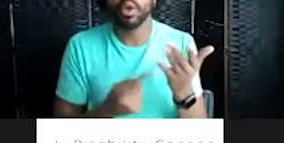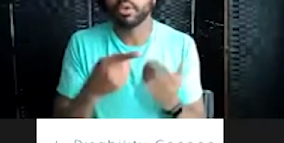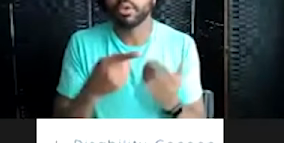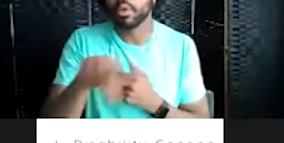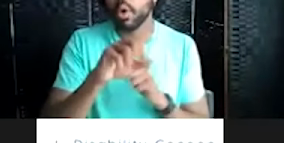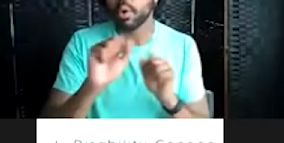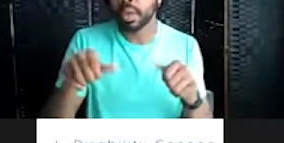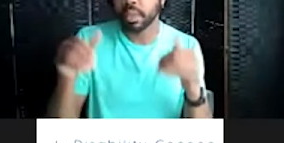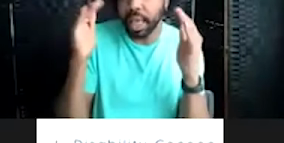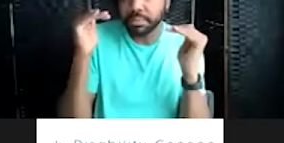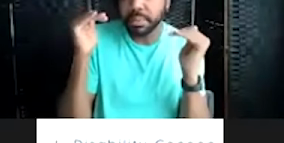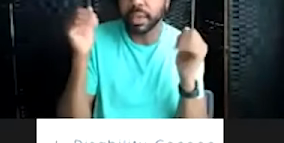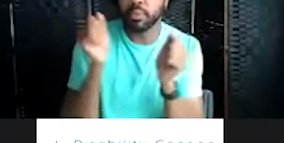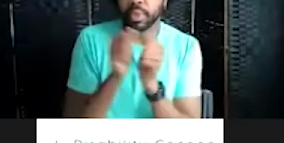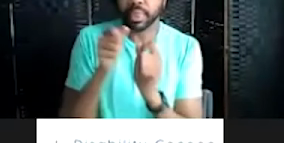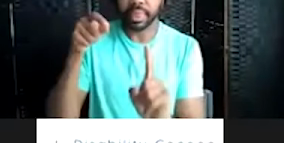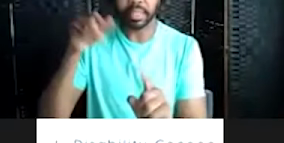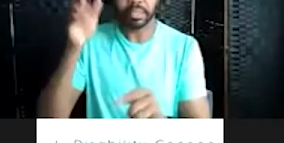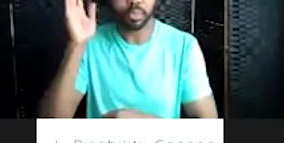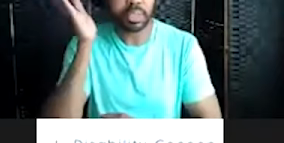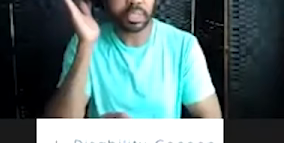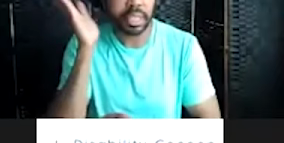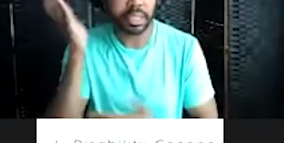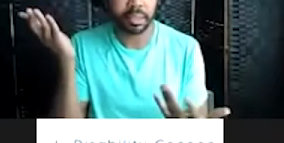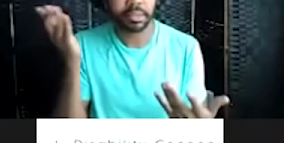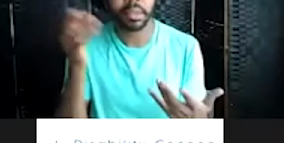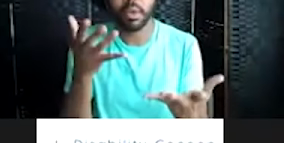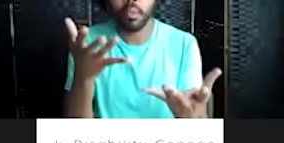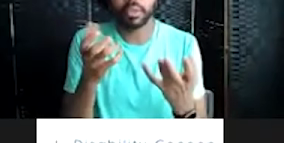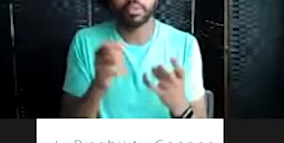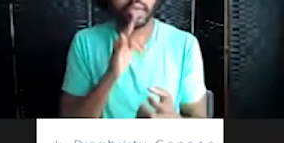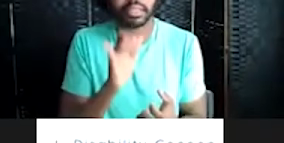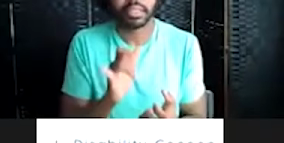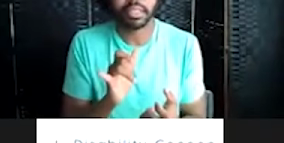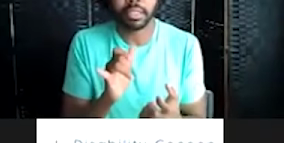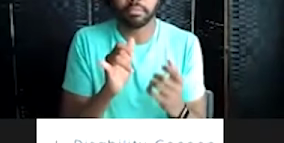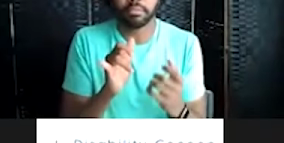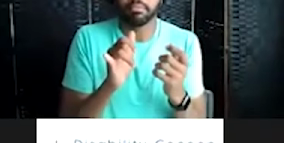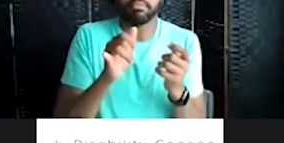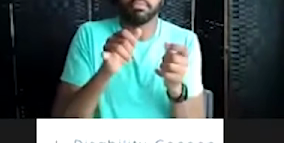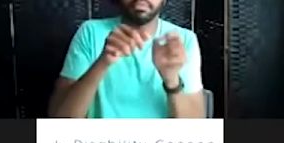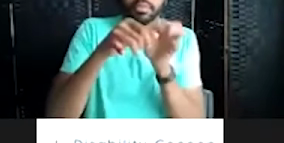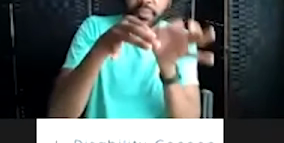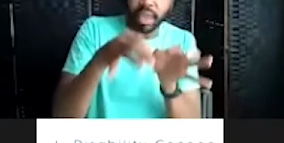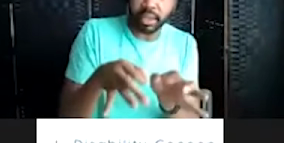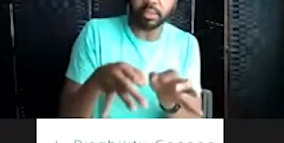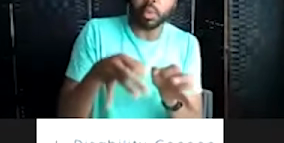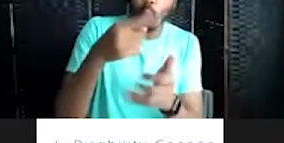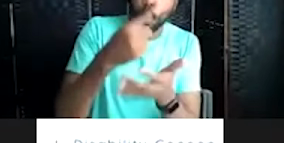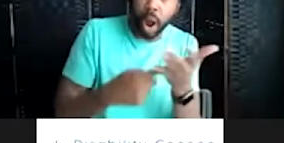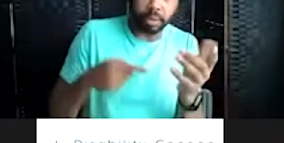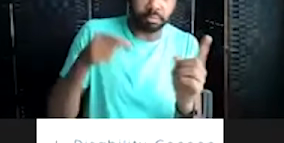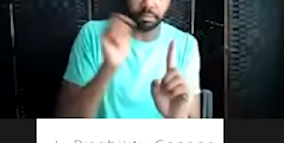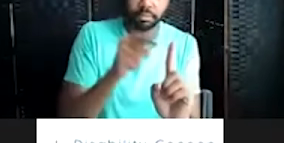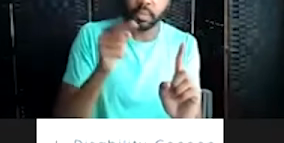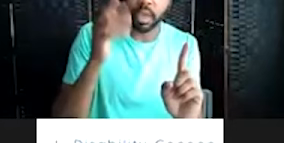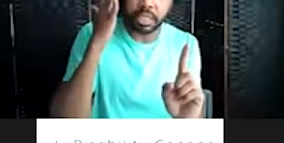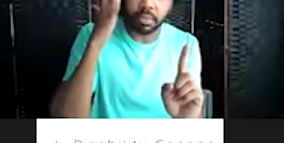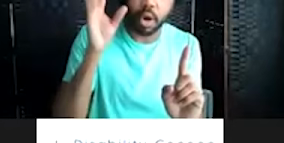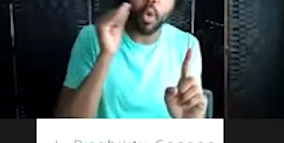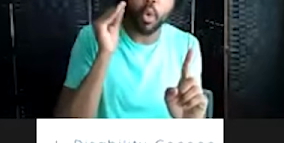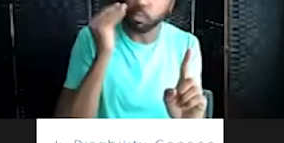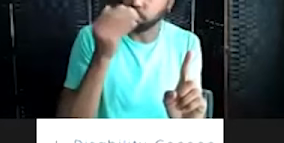this presentation. We want to actually define what a smart home is and define what some